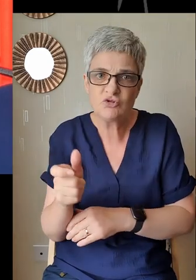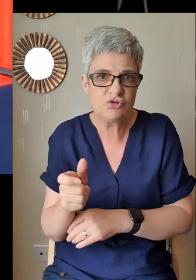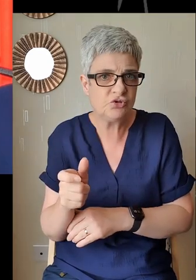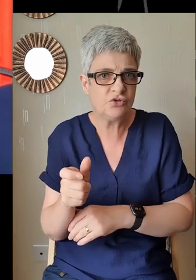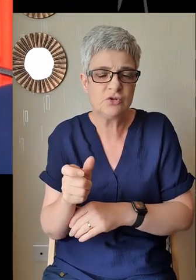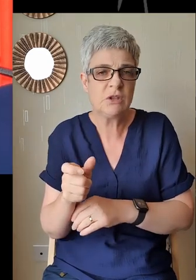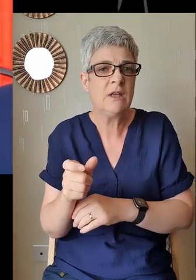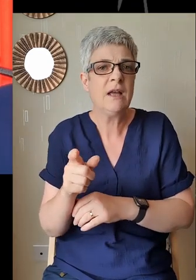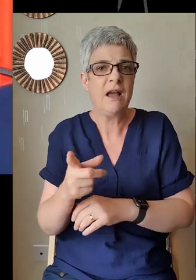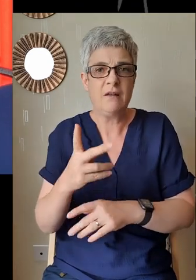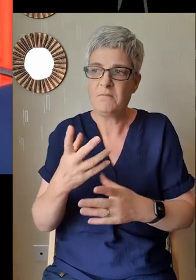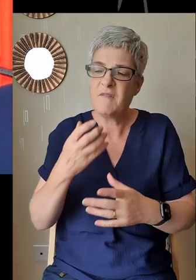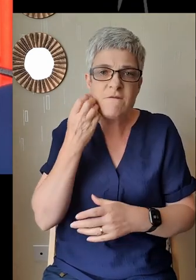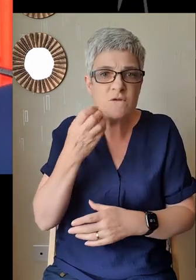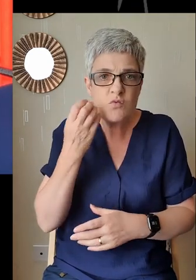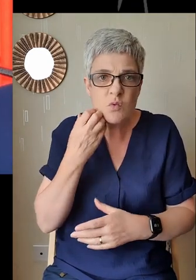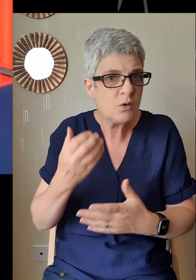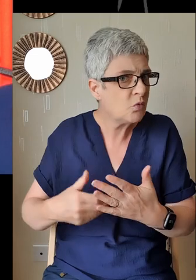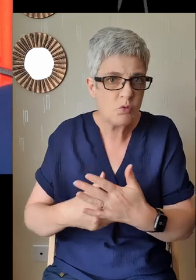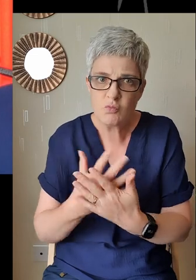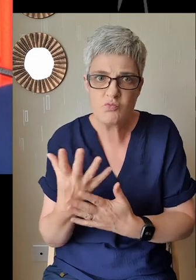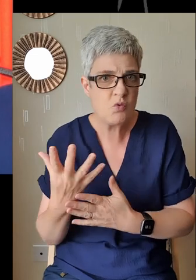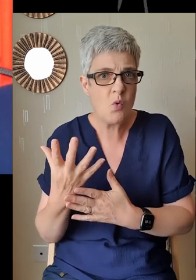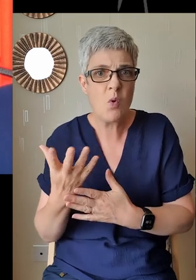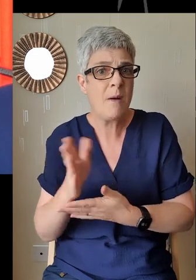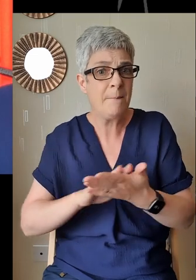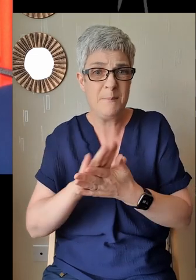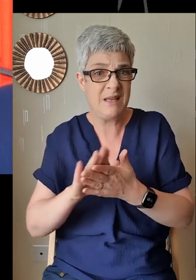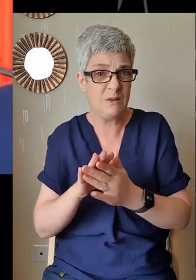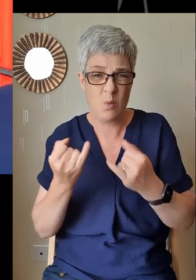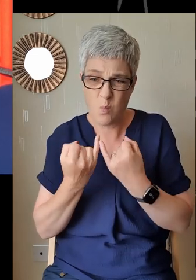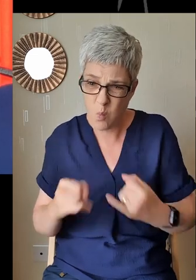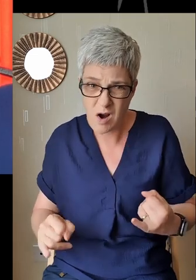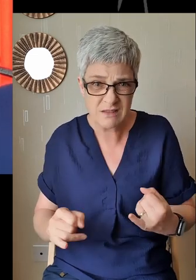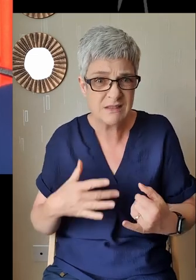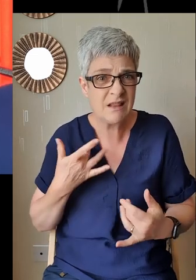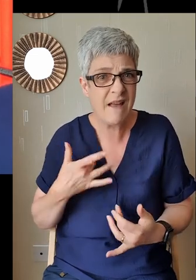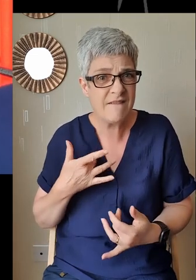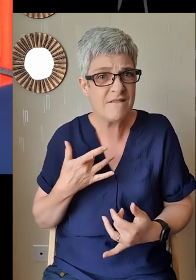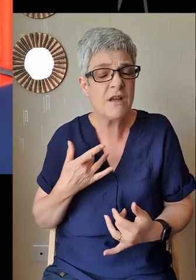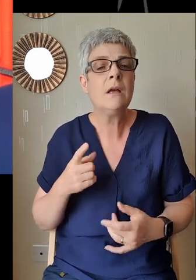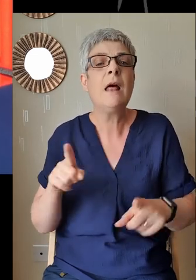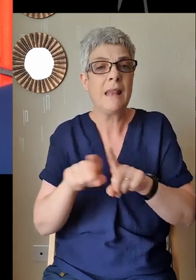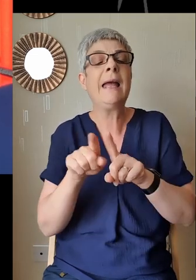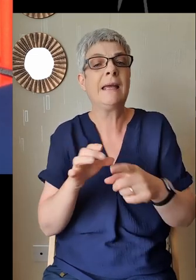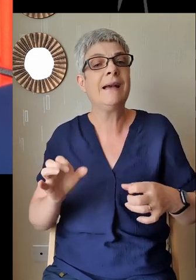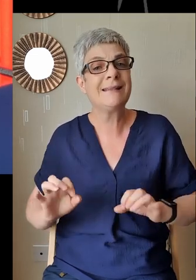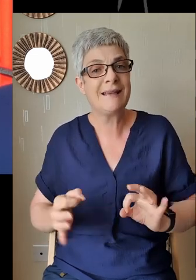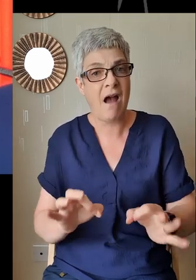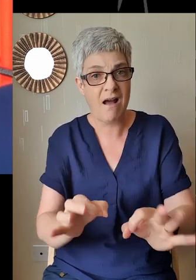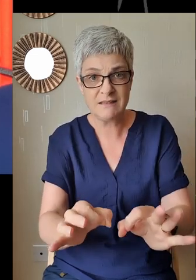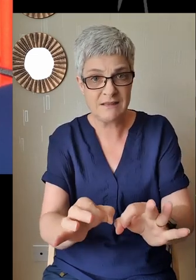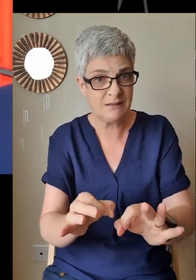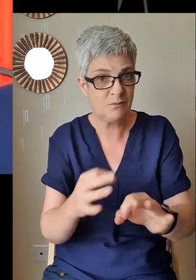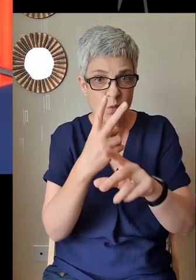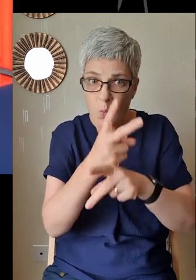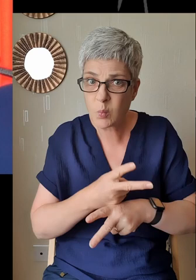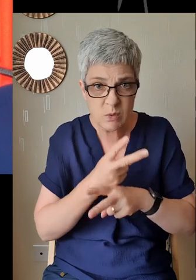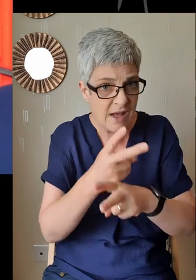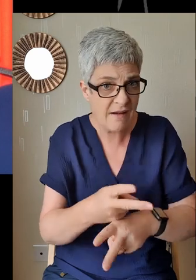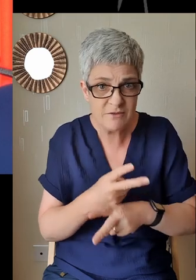then we become worse. Just as a garden that's not looked after or tended